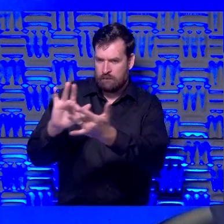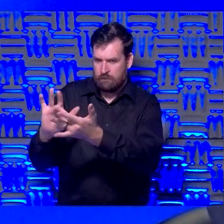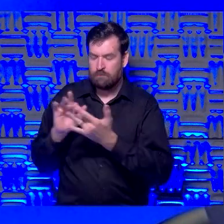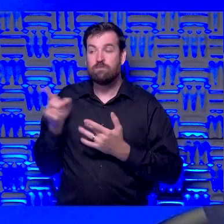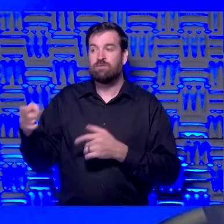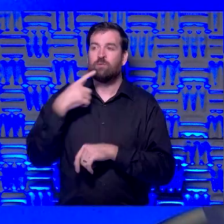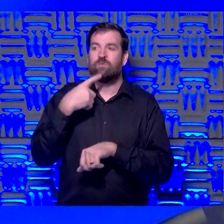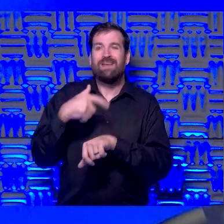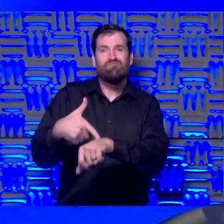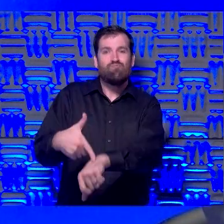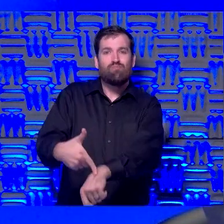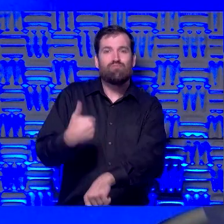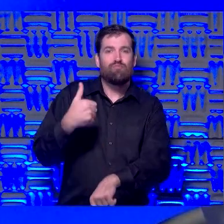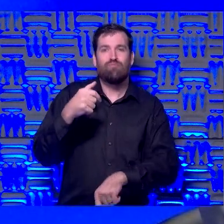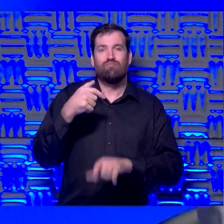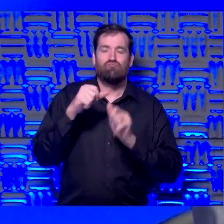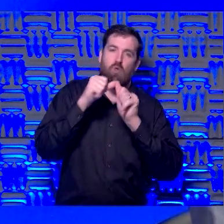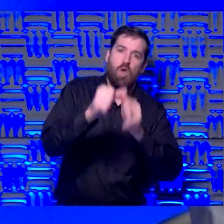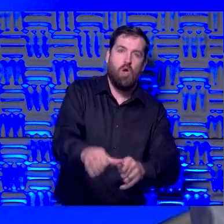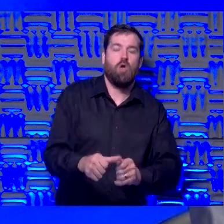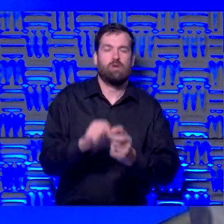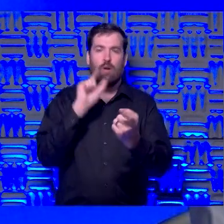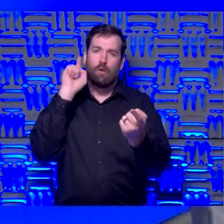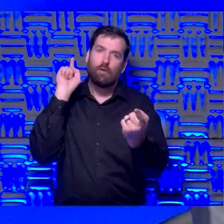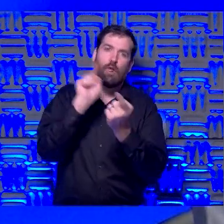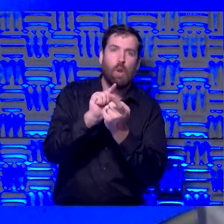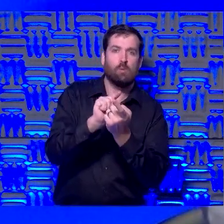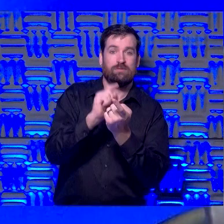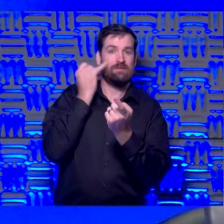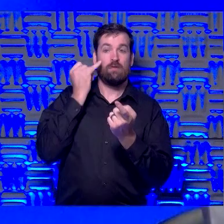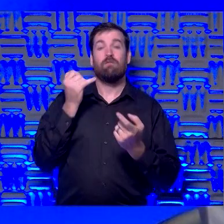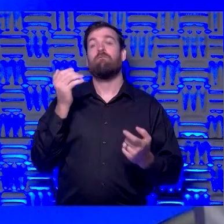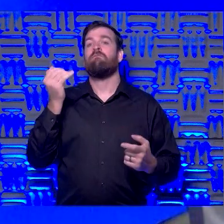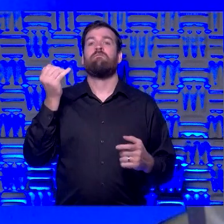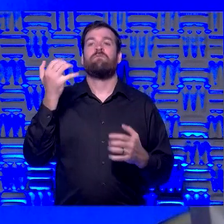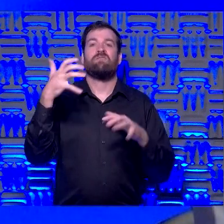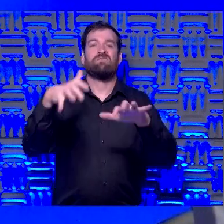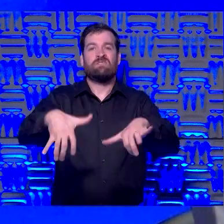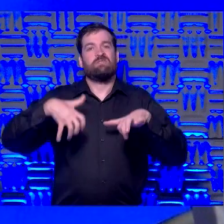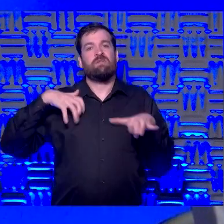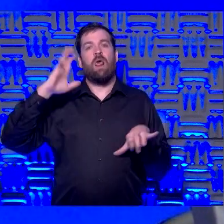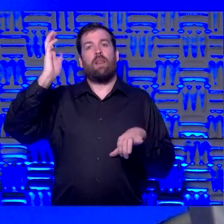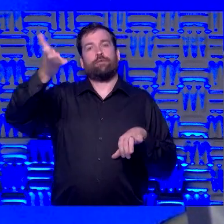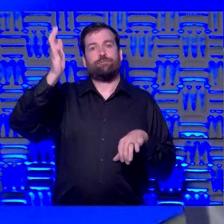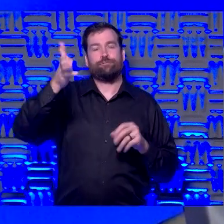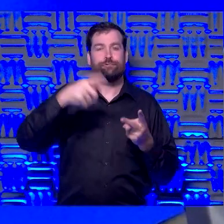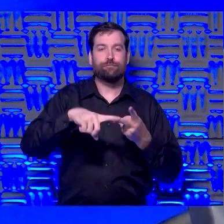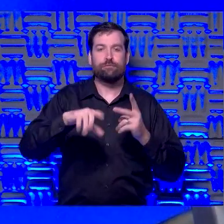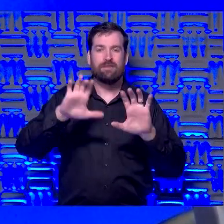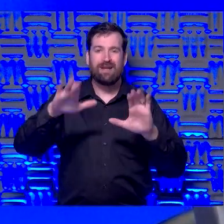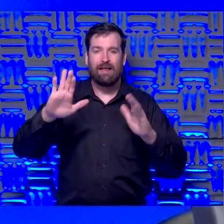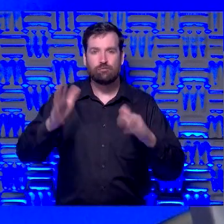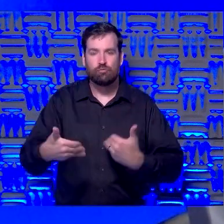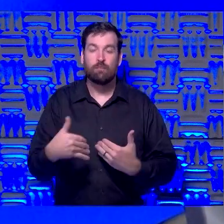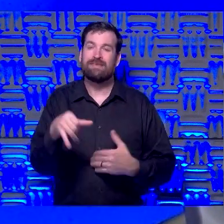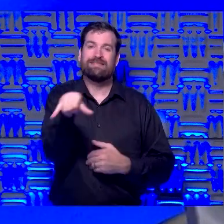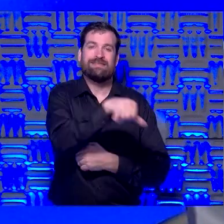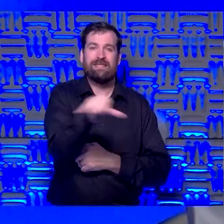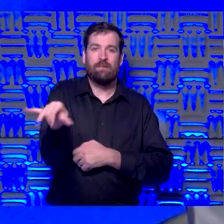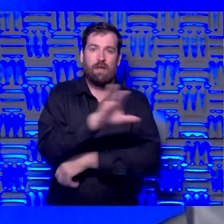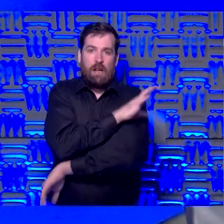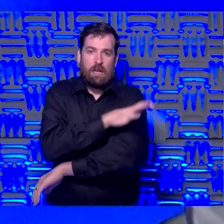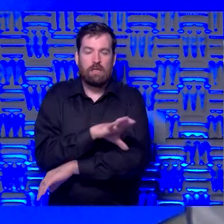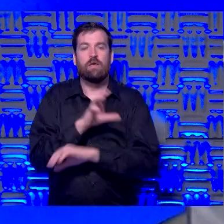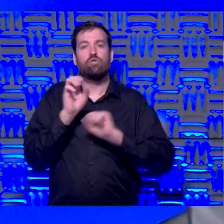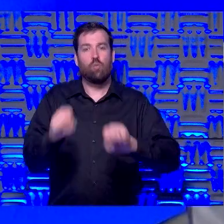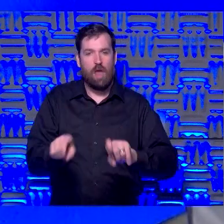said, prolonged contact at a close range. Hopefully, if we are in a lecture hall or a classroom, just as if you're in a clinic, you can